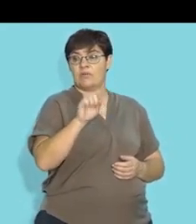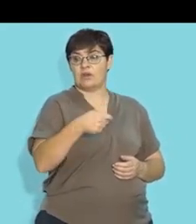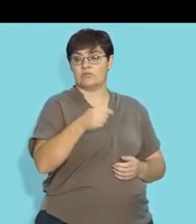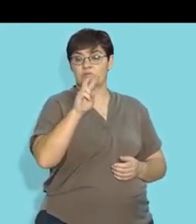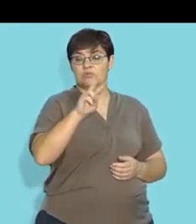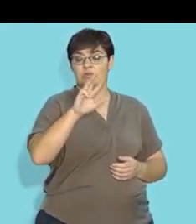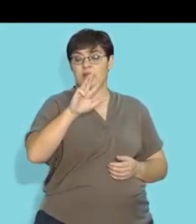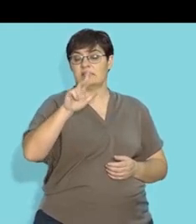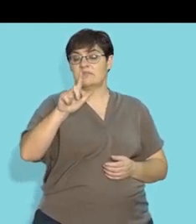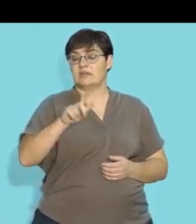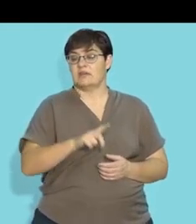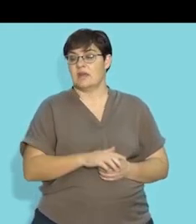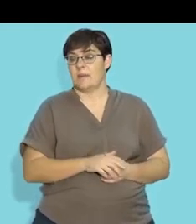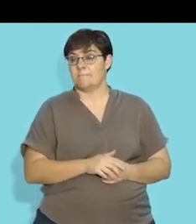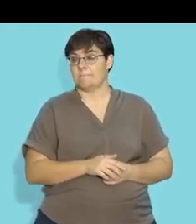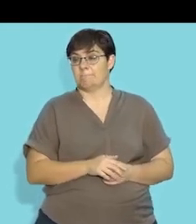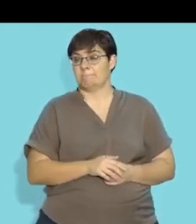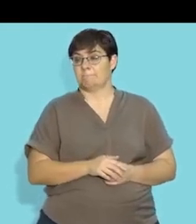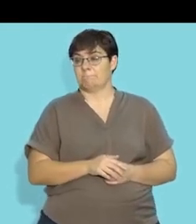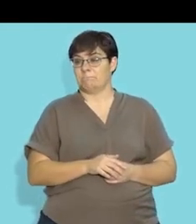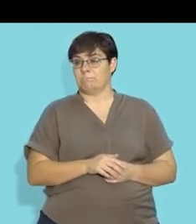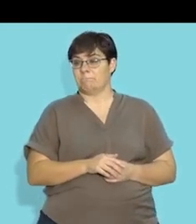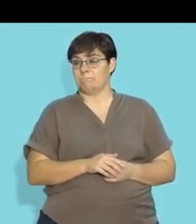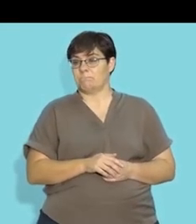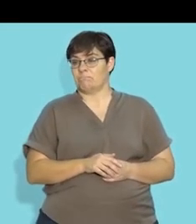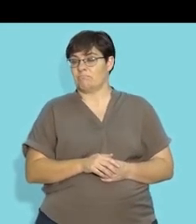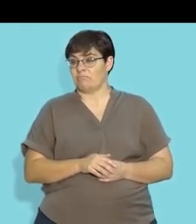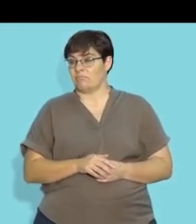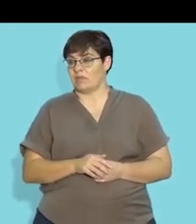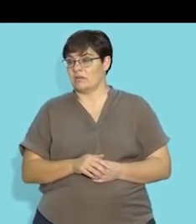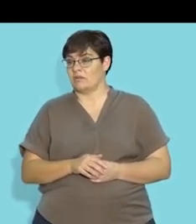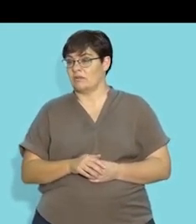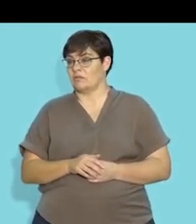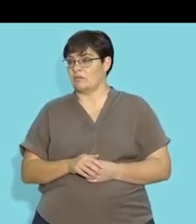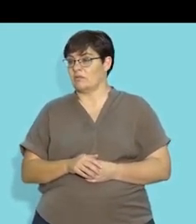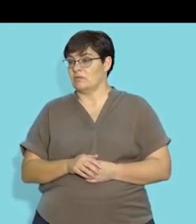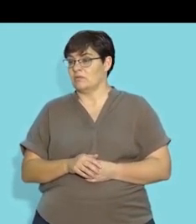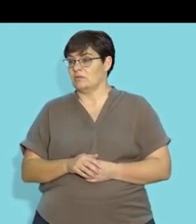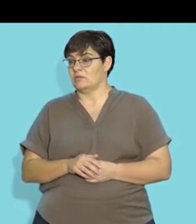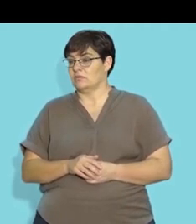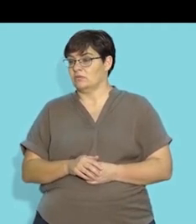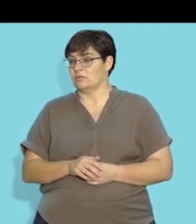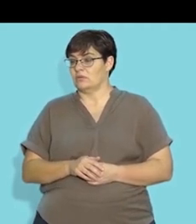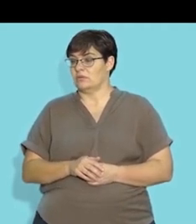34, 3. Okay, let's fix that. So we